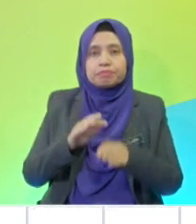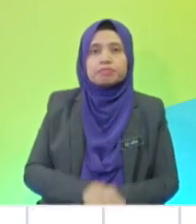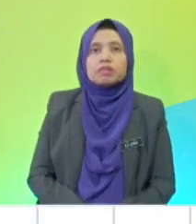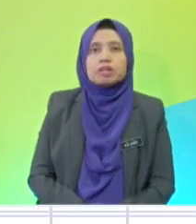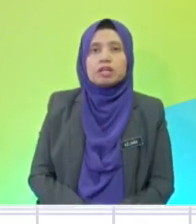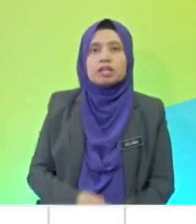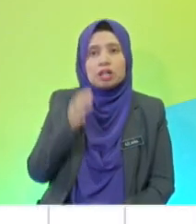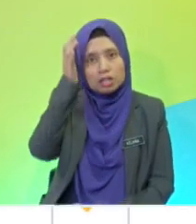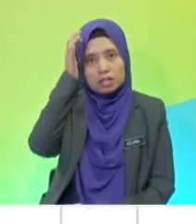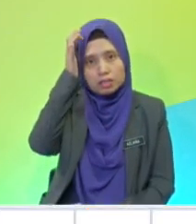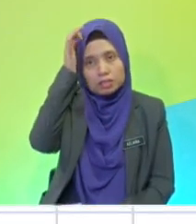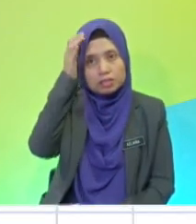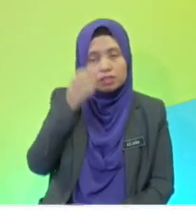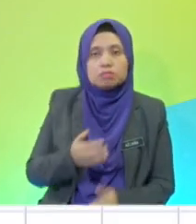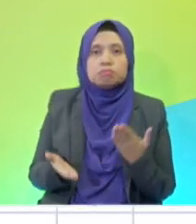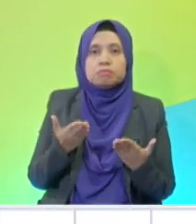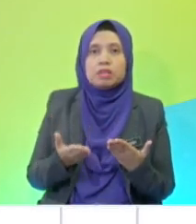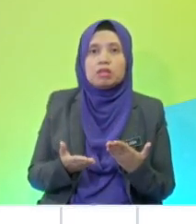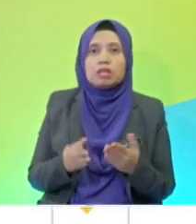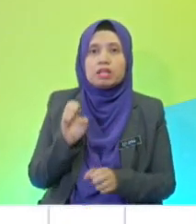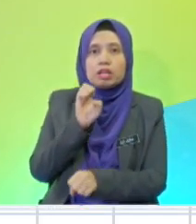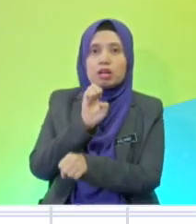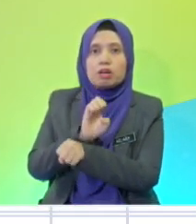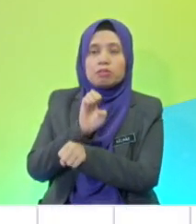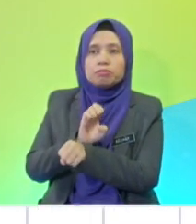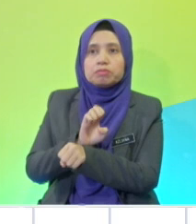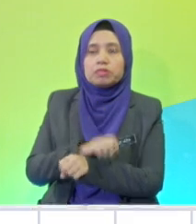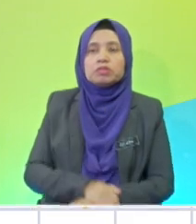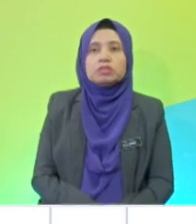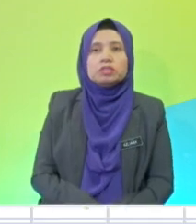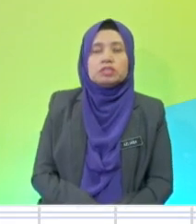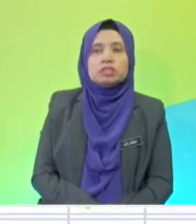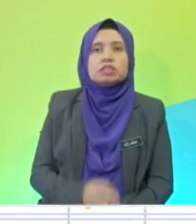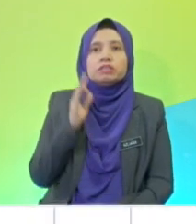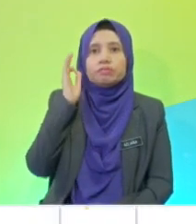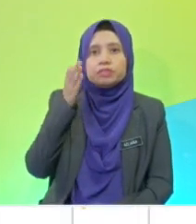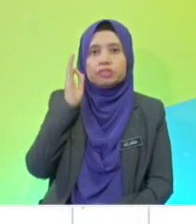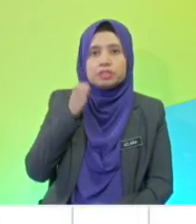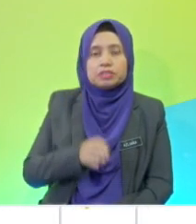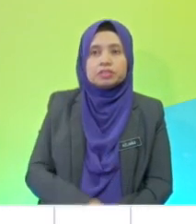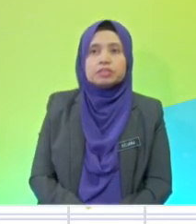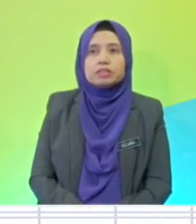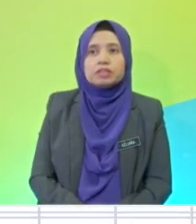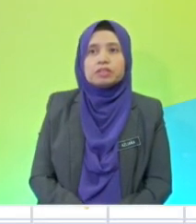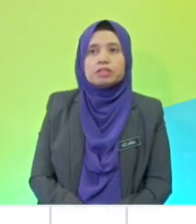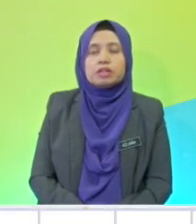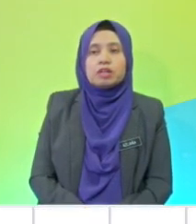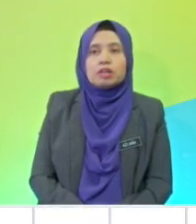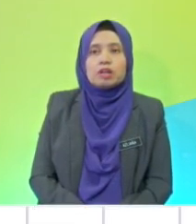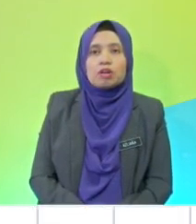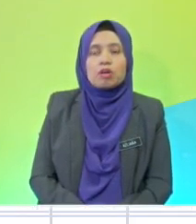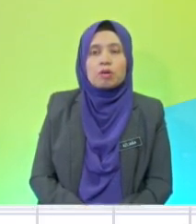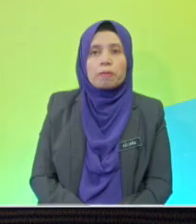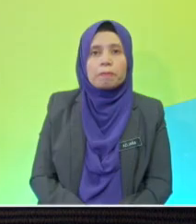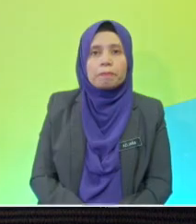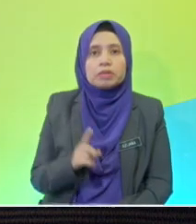gold necklace. Oh, we have to go and find Shamimi's time capsule In the future. Okay. All right. Okay. She's